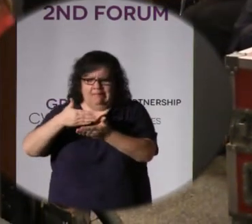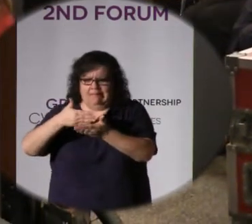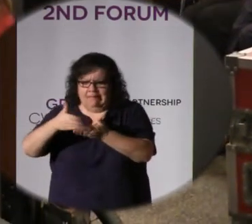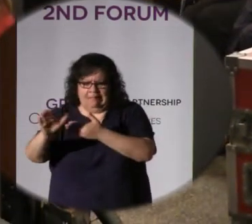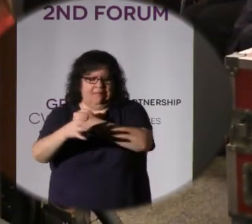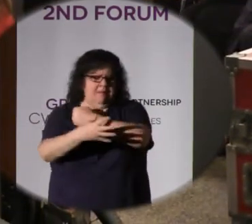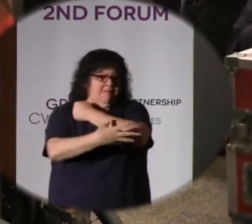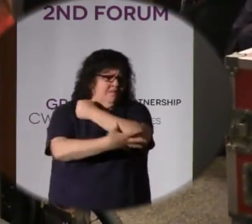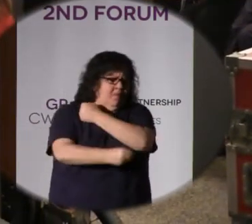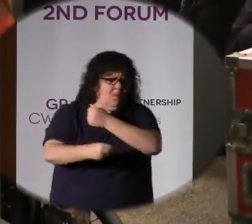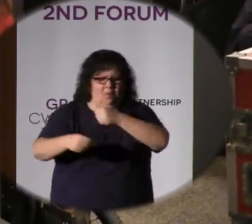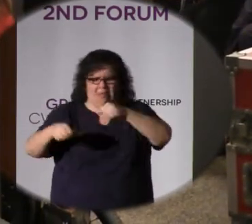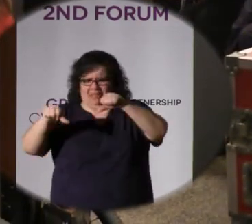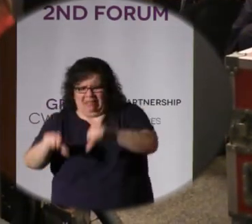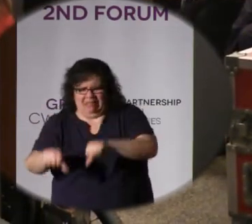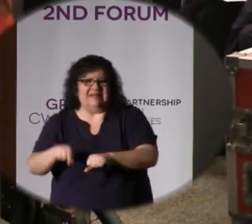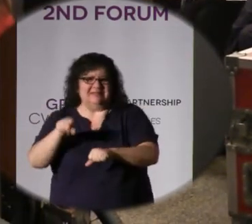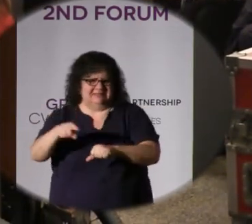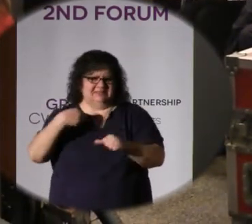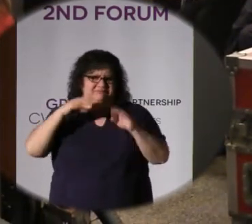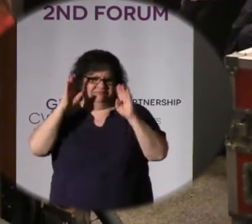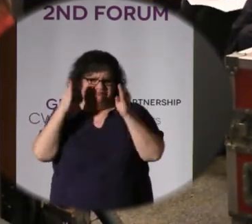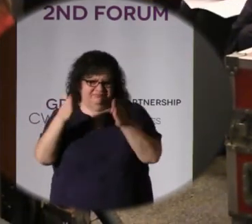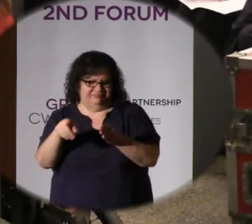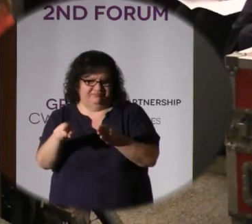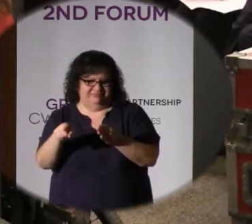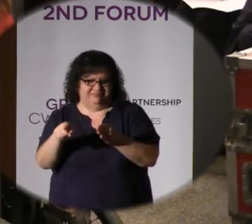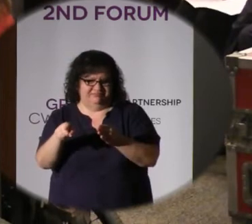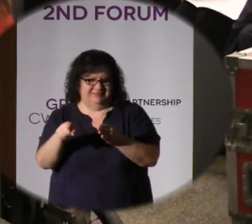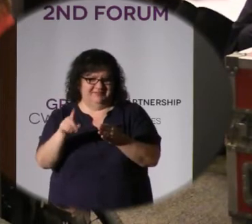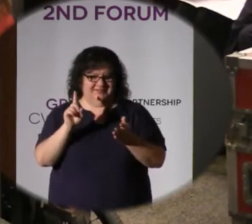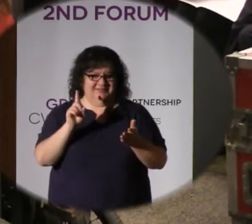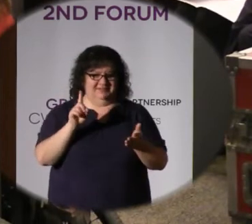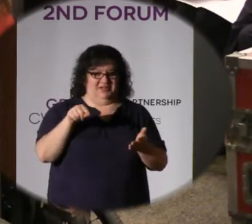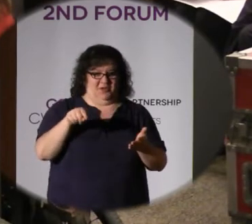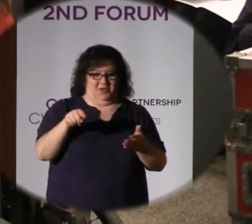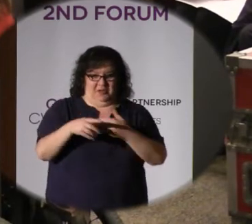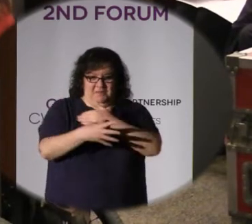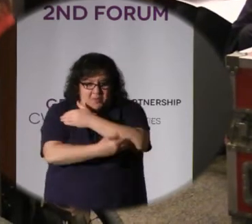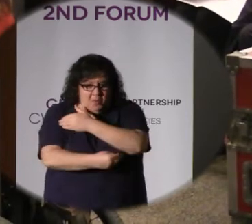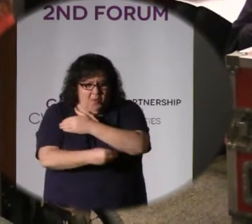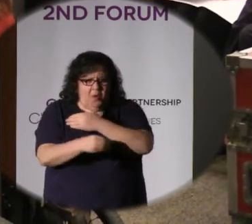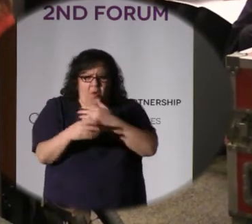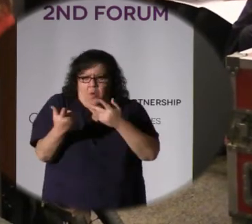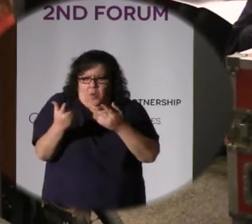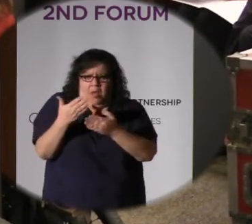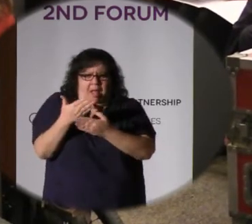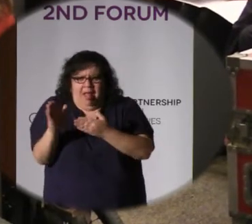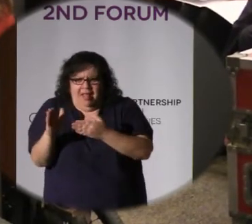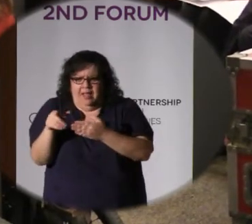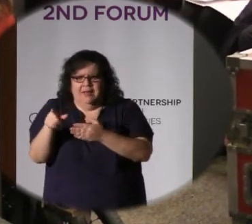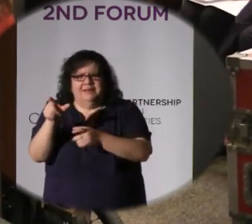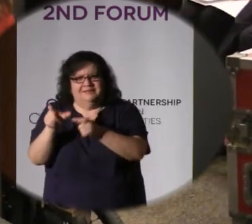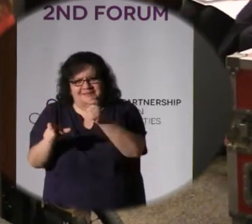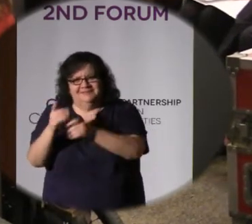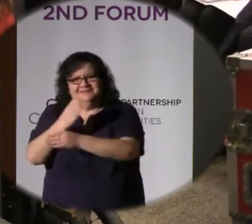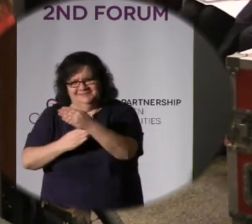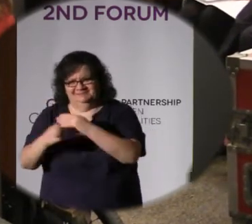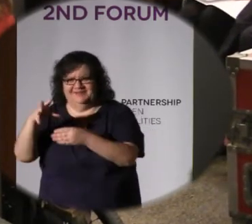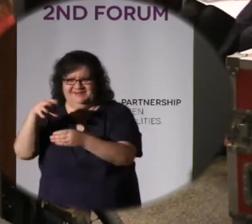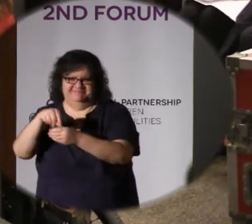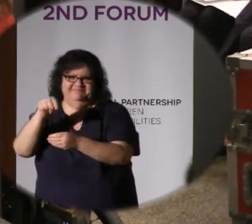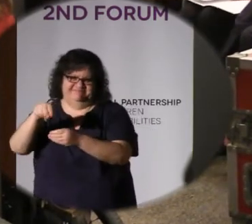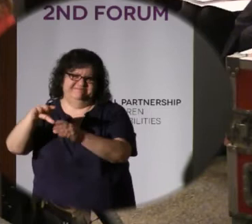disability is integrated across all our sectoral programs, all our partnerships, and all